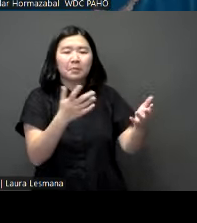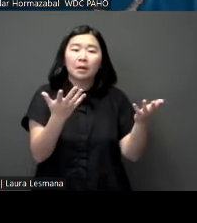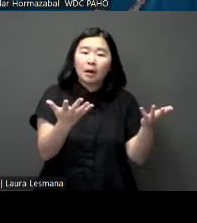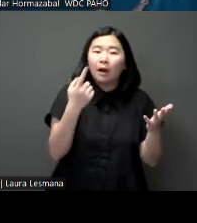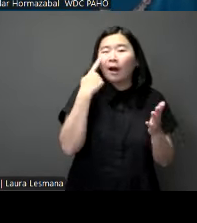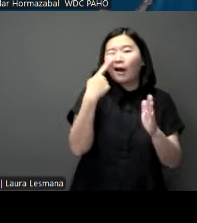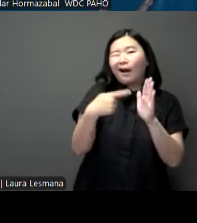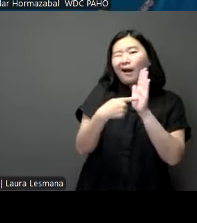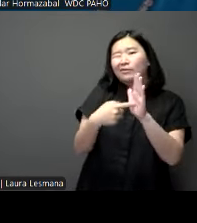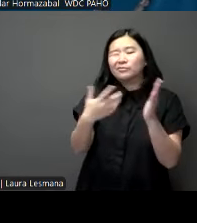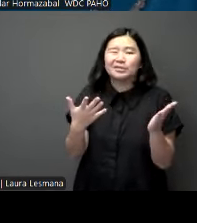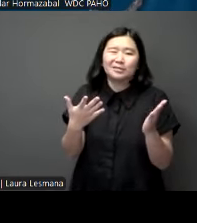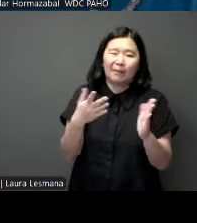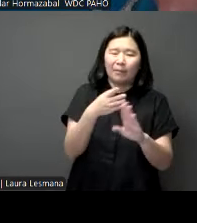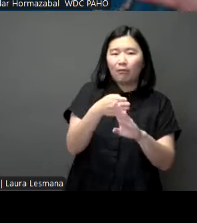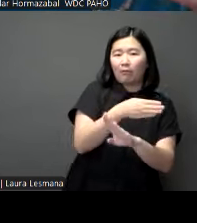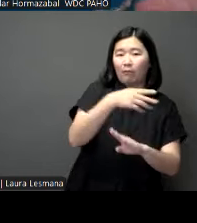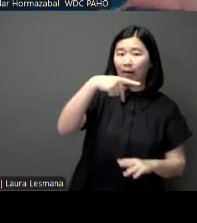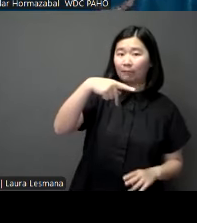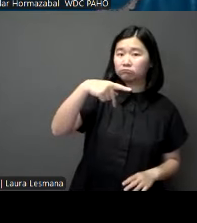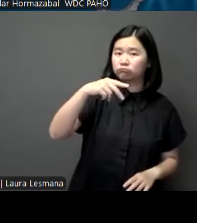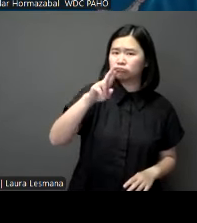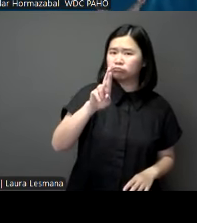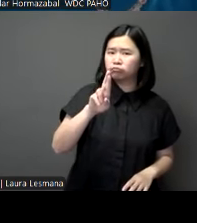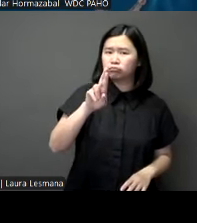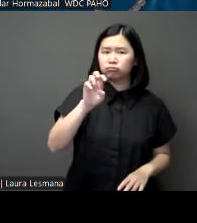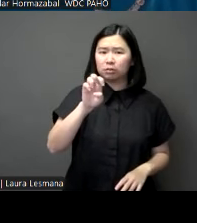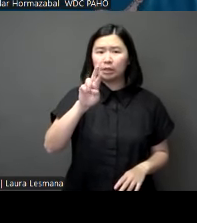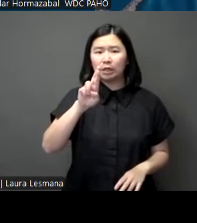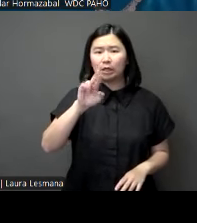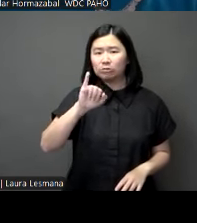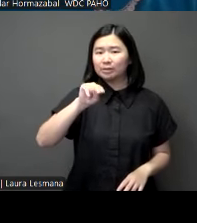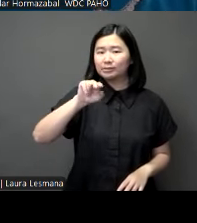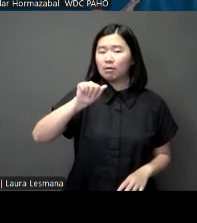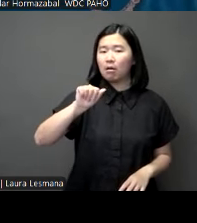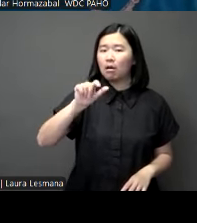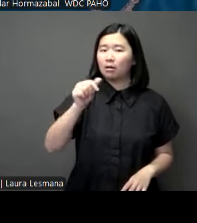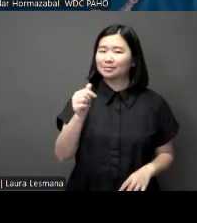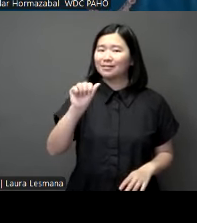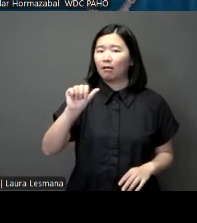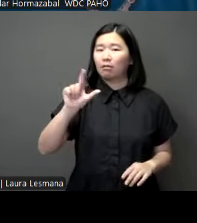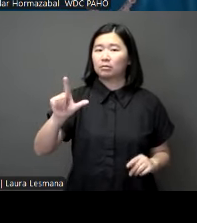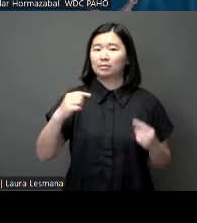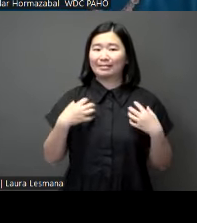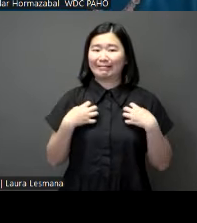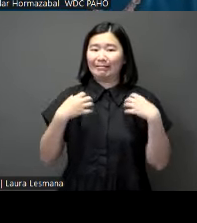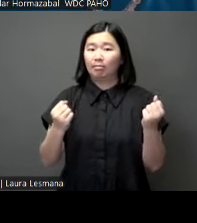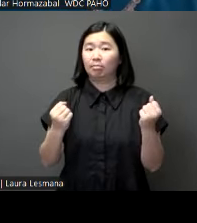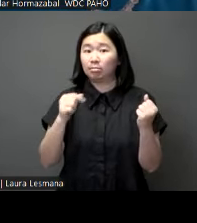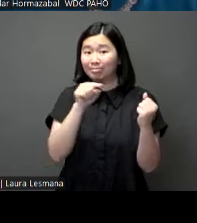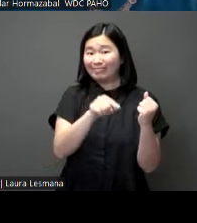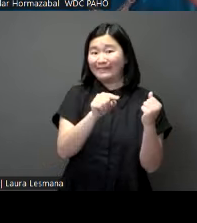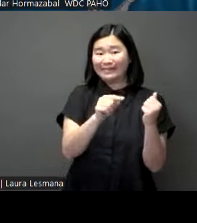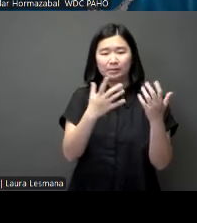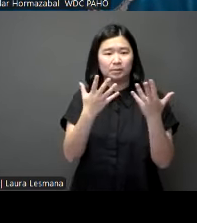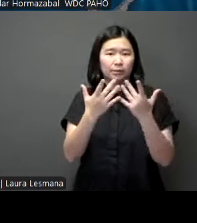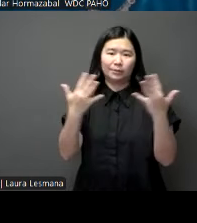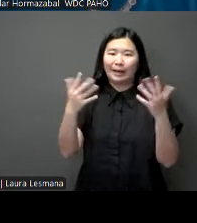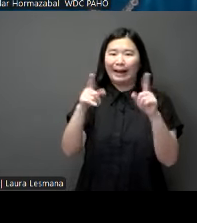especially in the migration process, or how childhood obesity and physical activity,